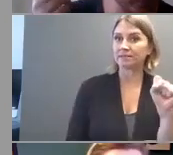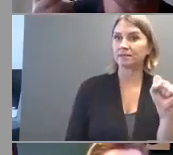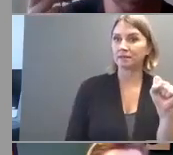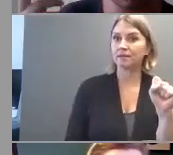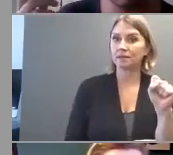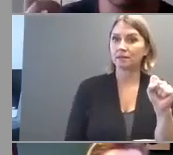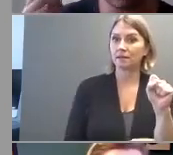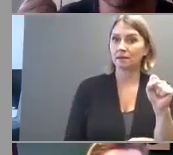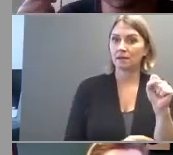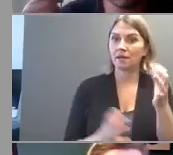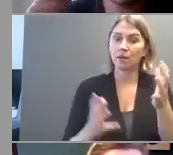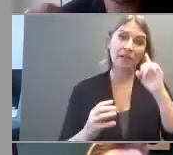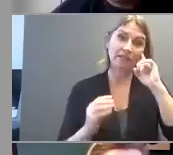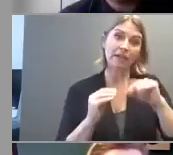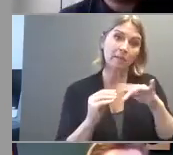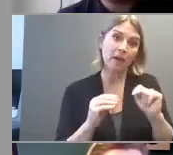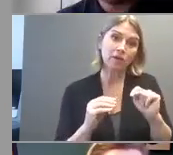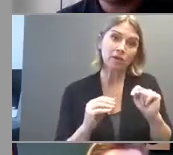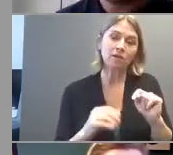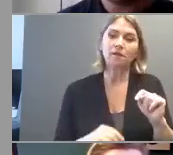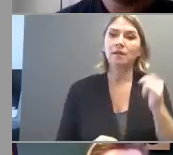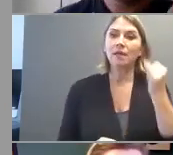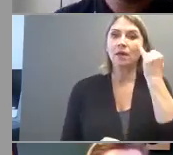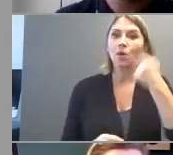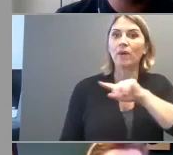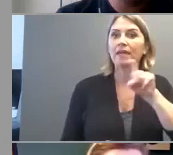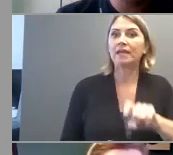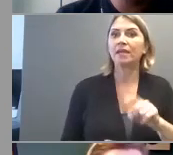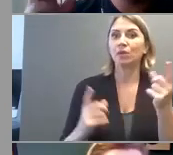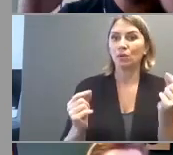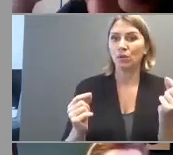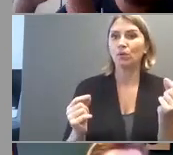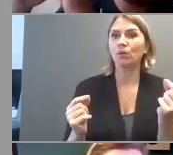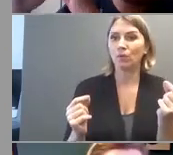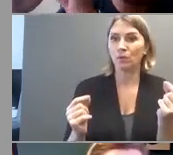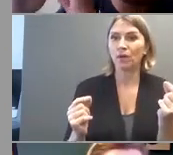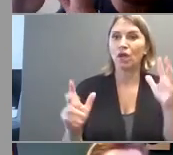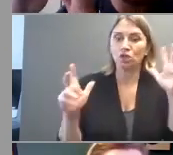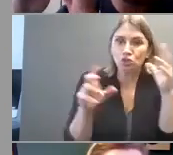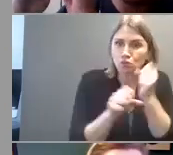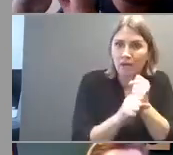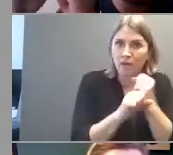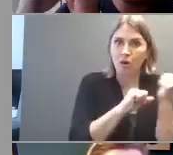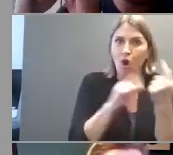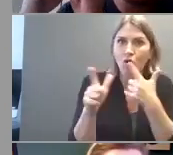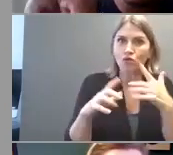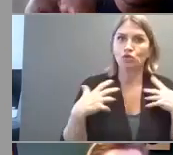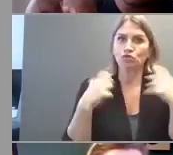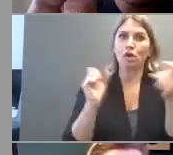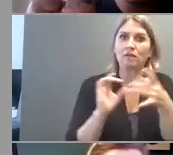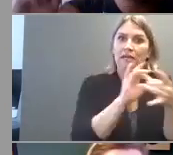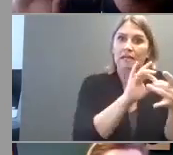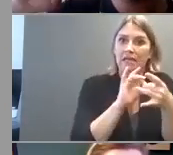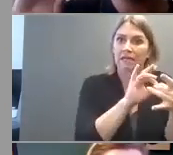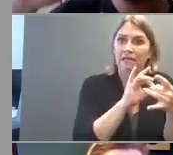and I want you guys to think about it while I talk. So what we need to do essentially is we need to shrink all our strongly connected components into a single